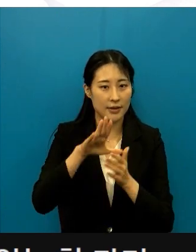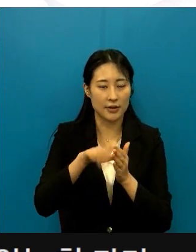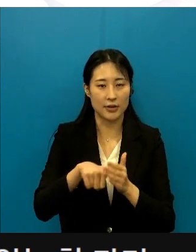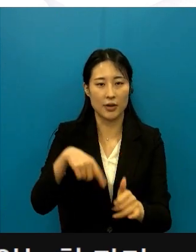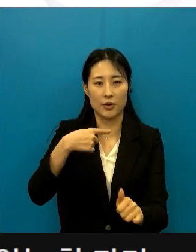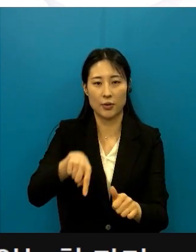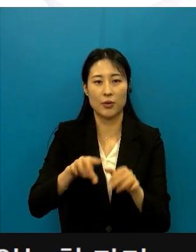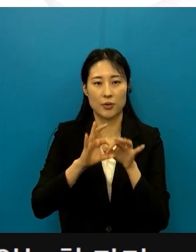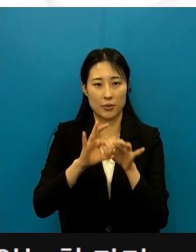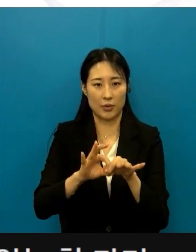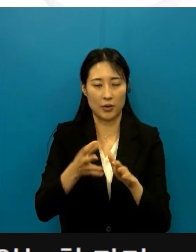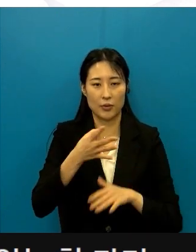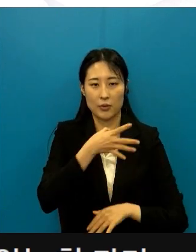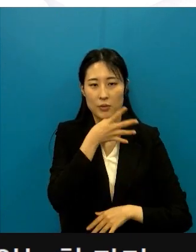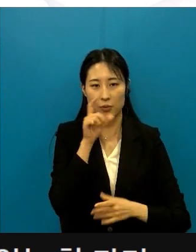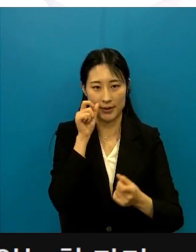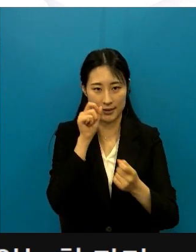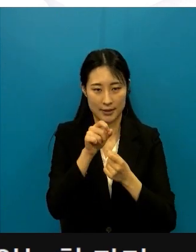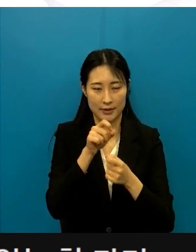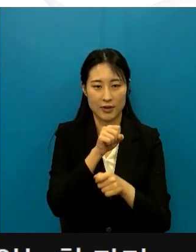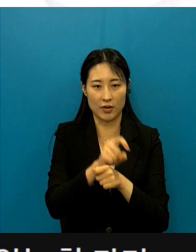of test education,